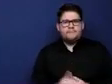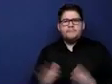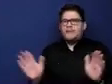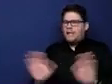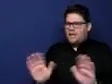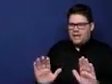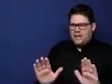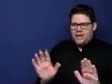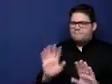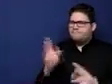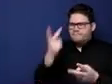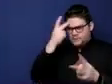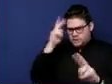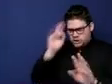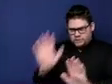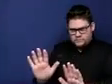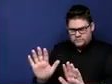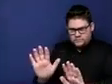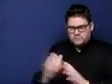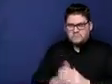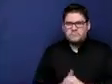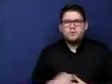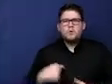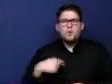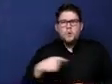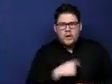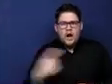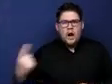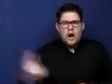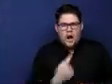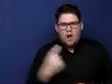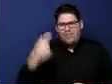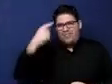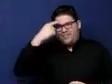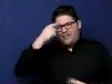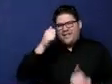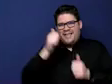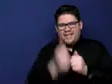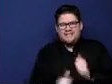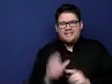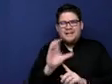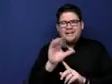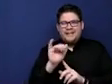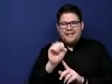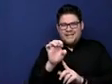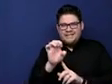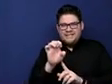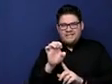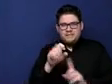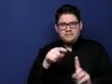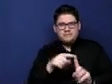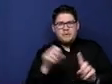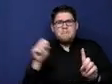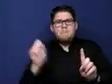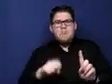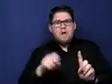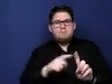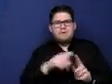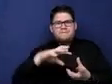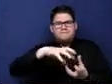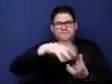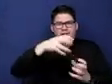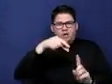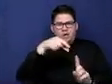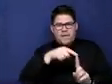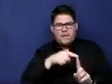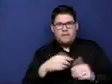as if they are variants. So we have been doing aggressive case management. That is something we have been doing from the beginning. We got